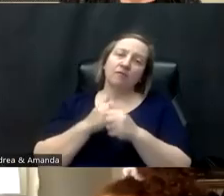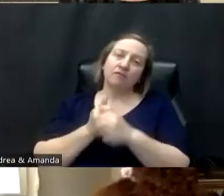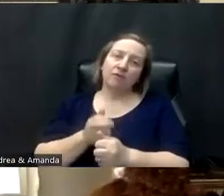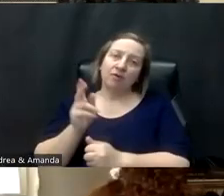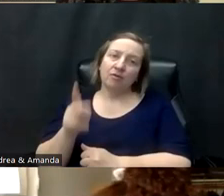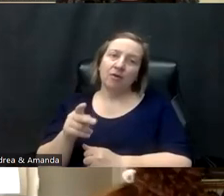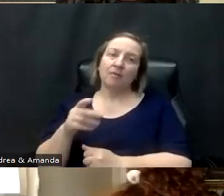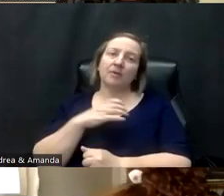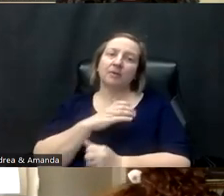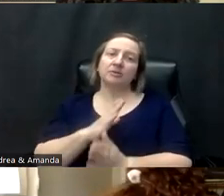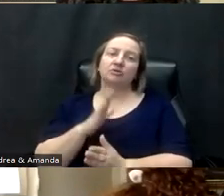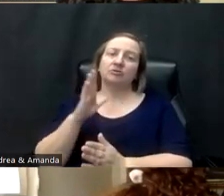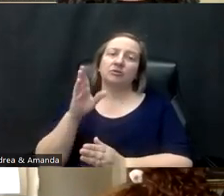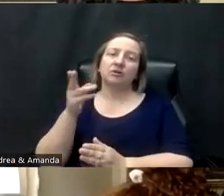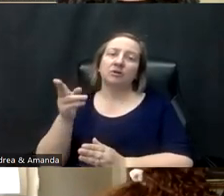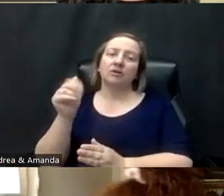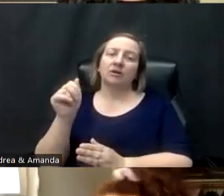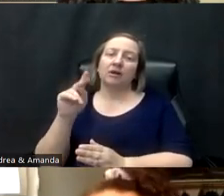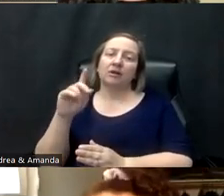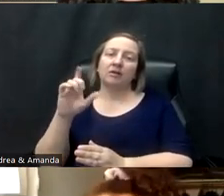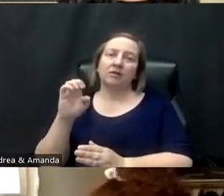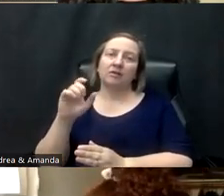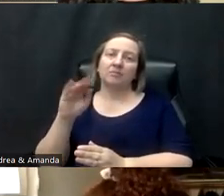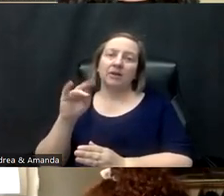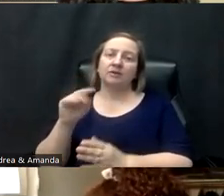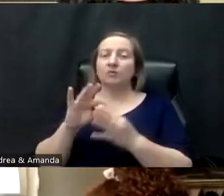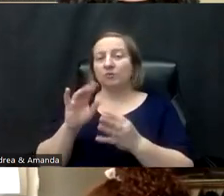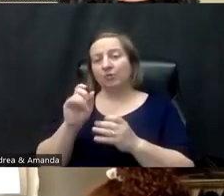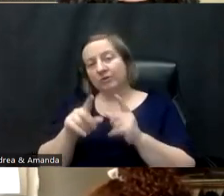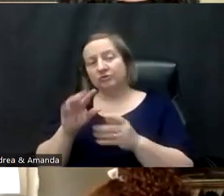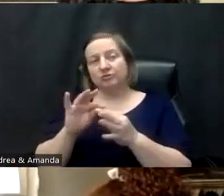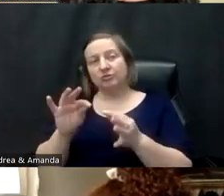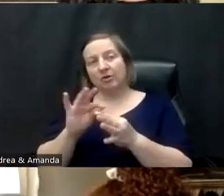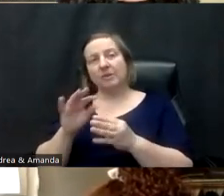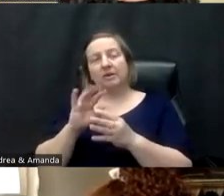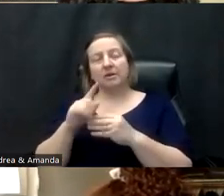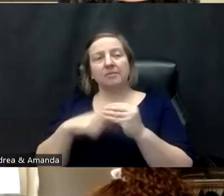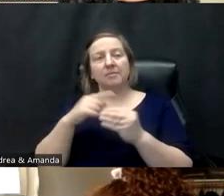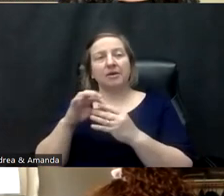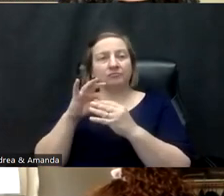on Commissioner Handelman's question, comment about reaching out to